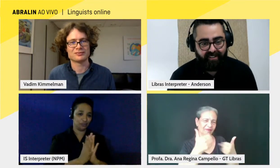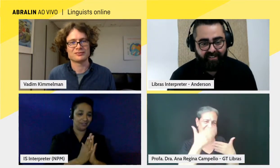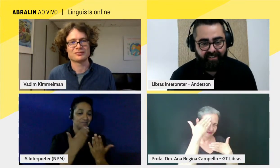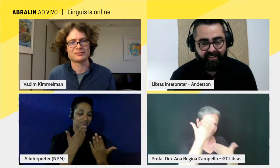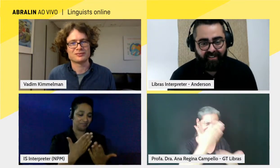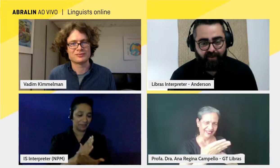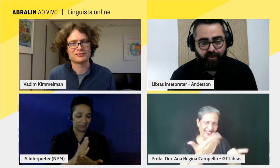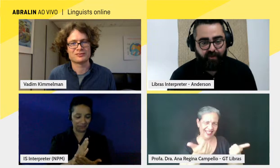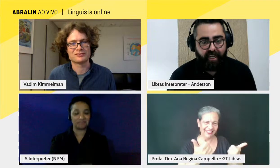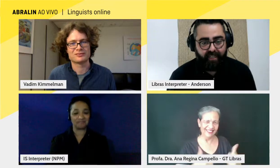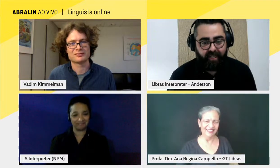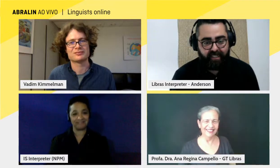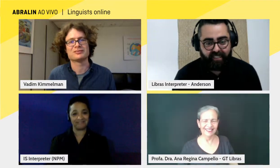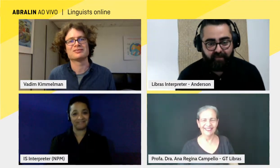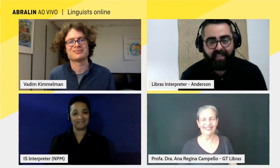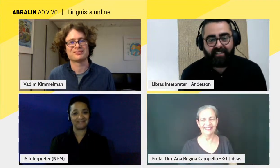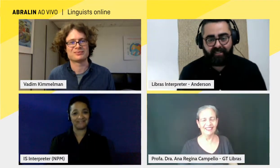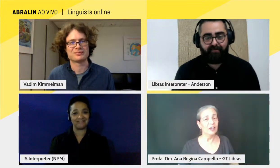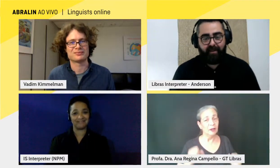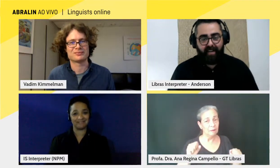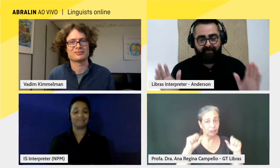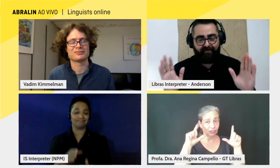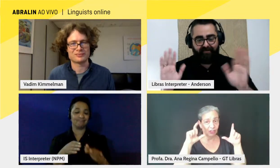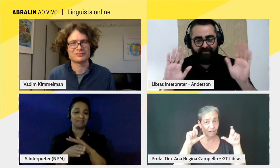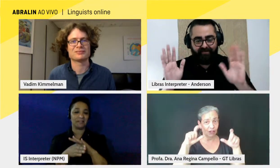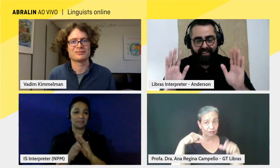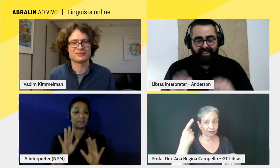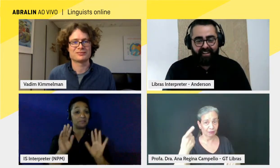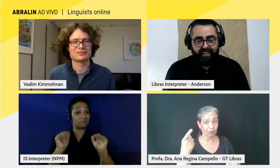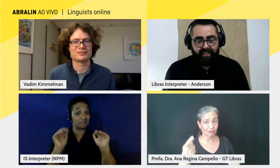well, for providing accessibility. Bye bye.